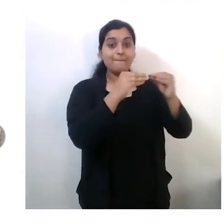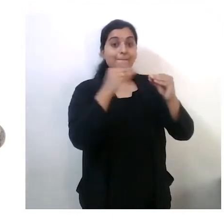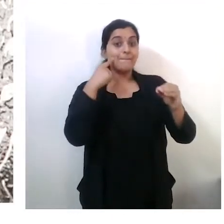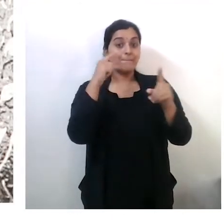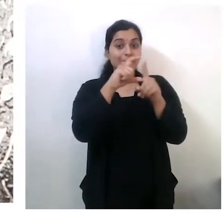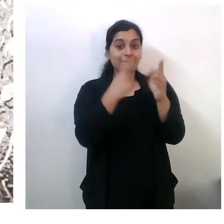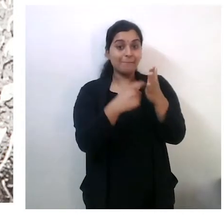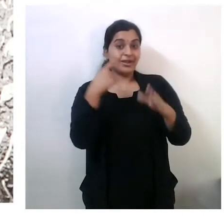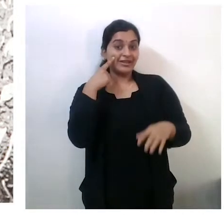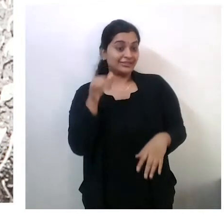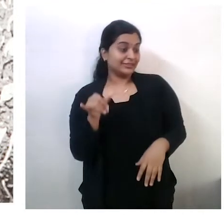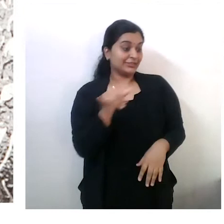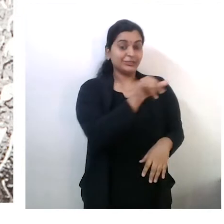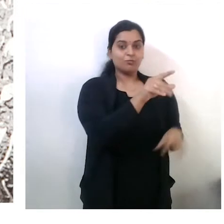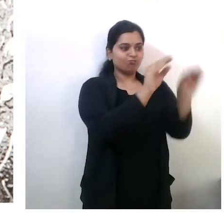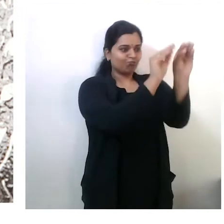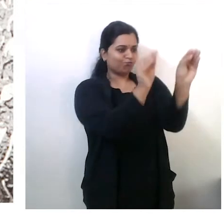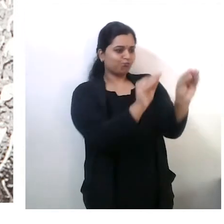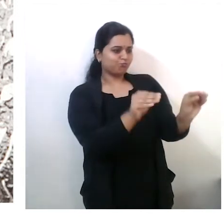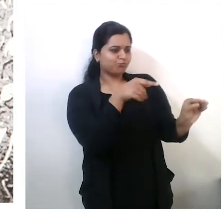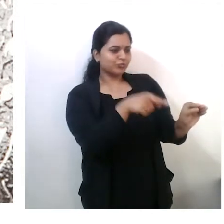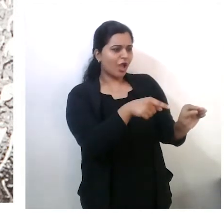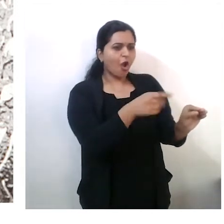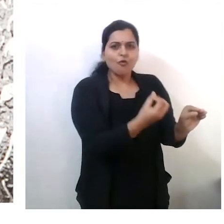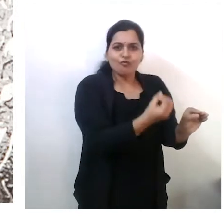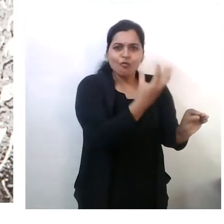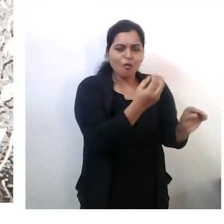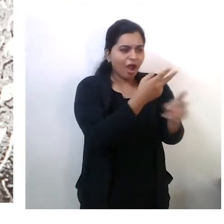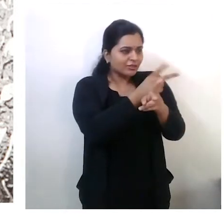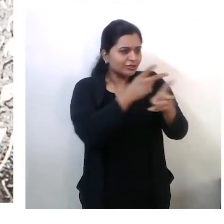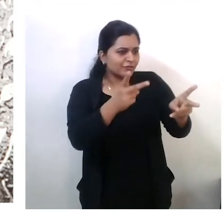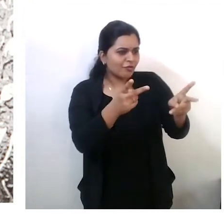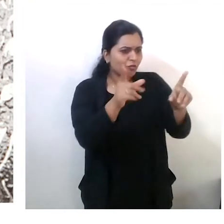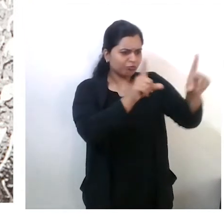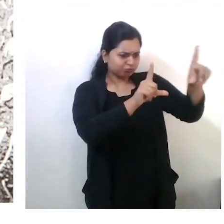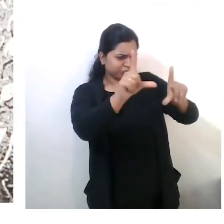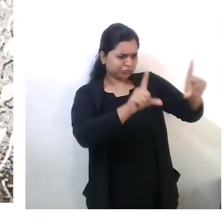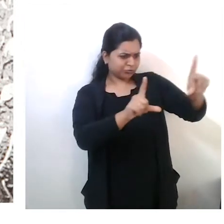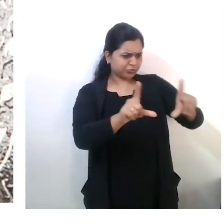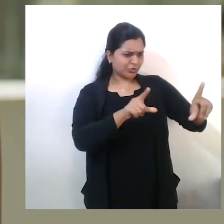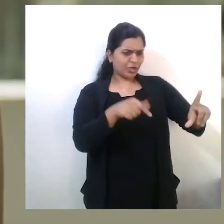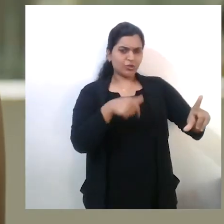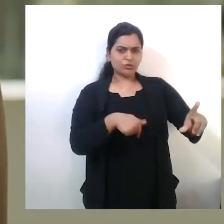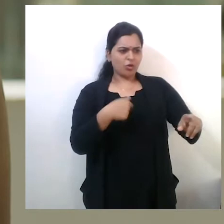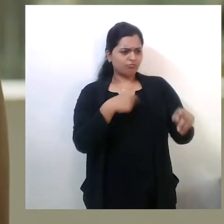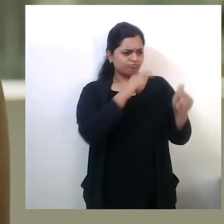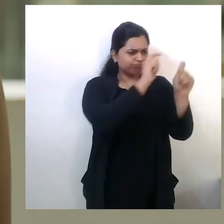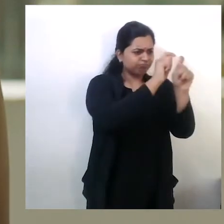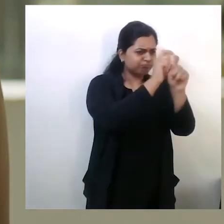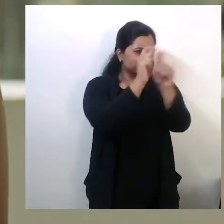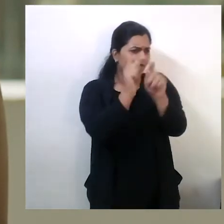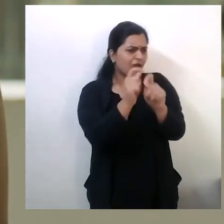silver. Look at the symmetry of floral and abstract patterns. It reflects the artisan's precision in creating